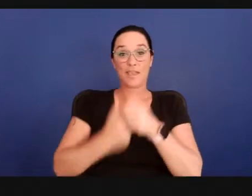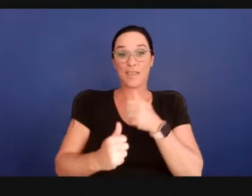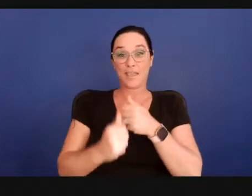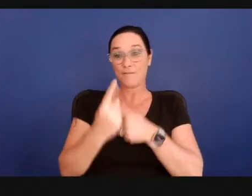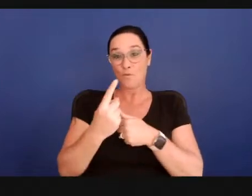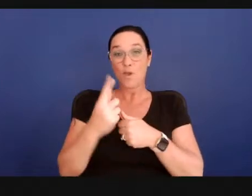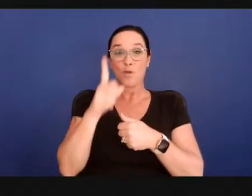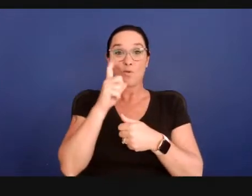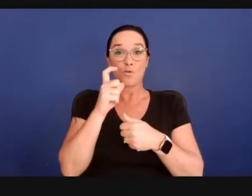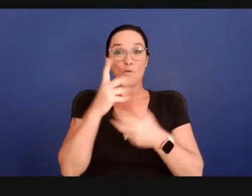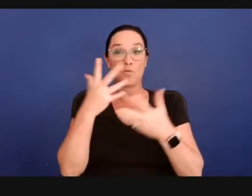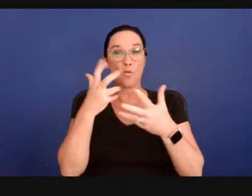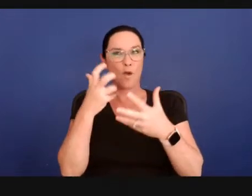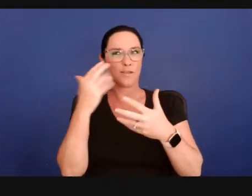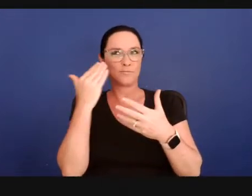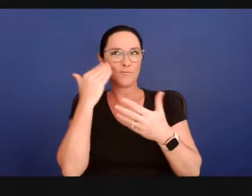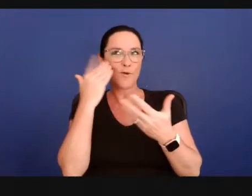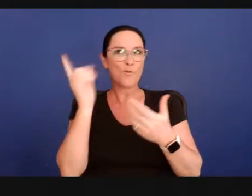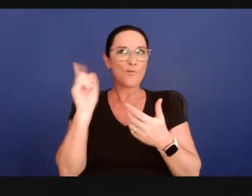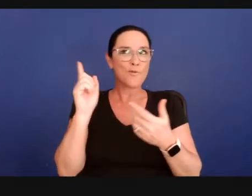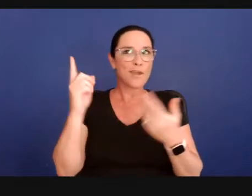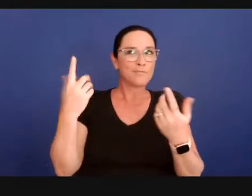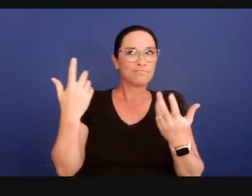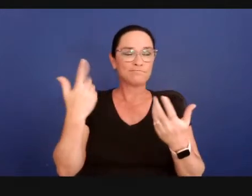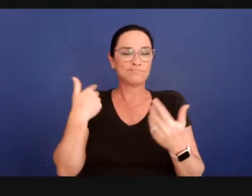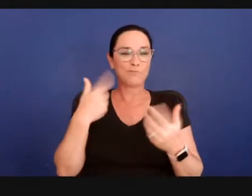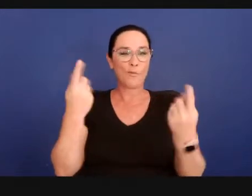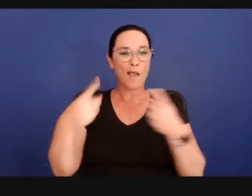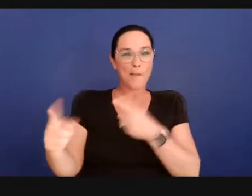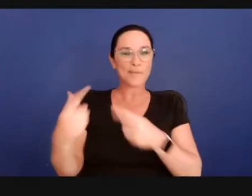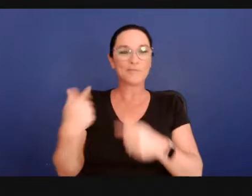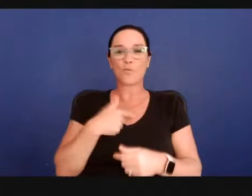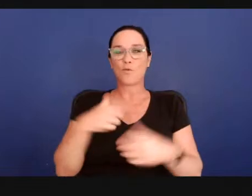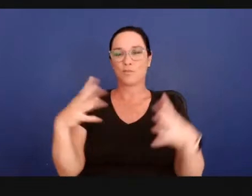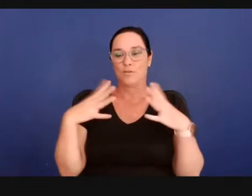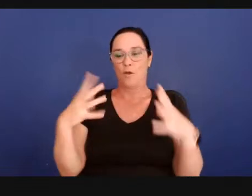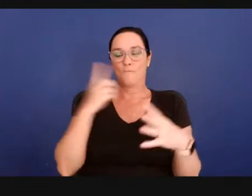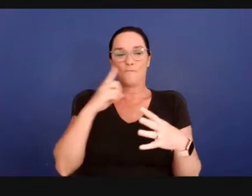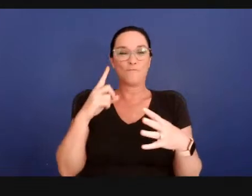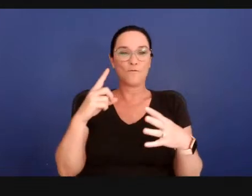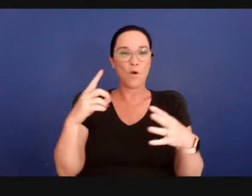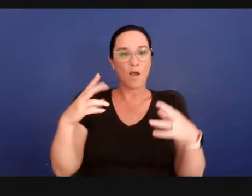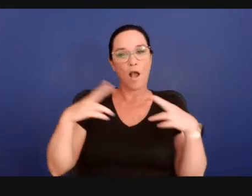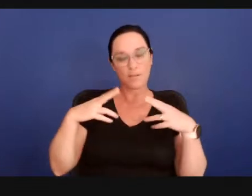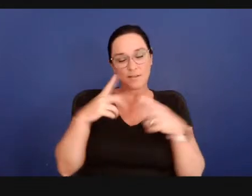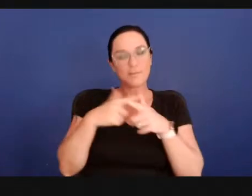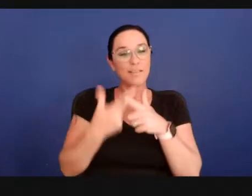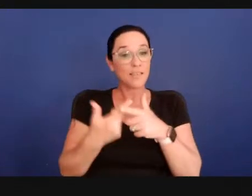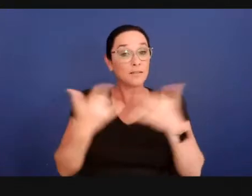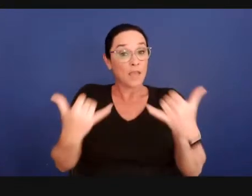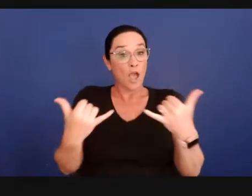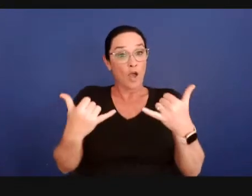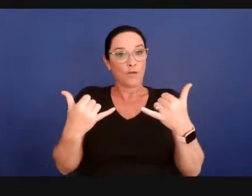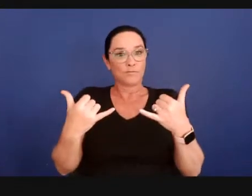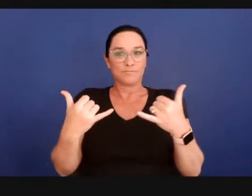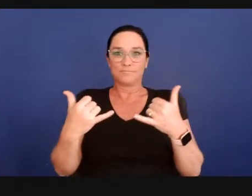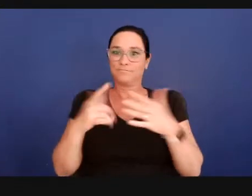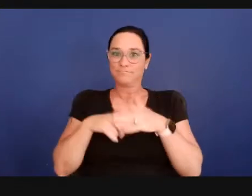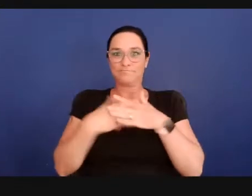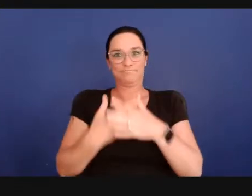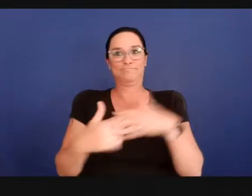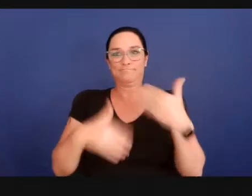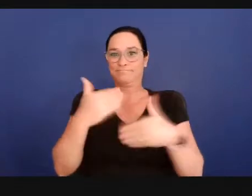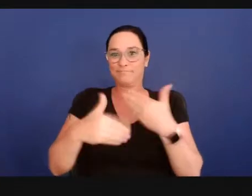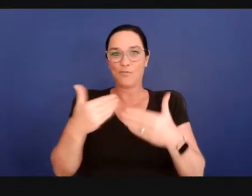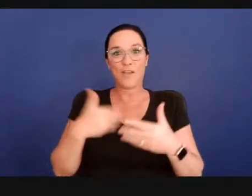tune in or was wondering where we were. Just took a little bit of time off for the holidays. So now, we're getting back into it and got a lot of content coming up in this